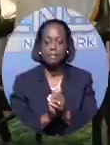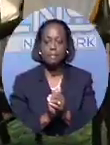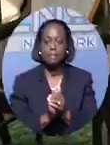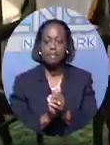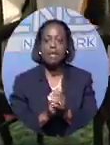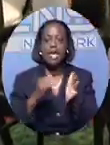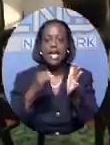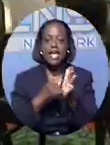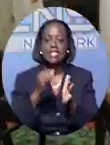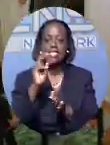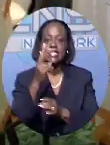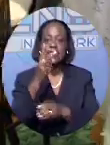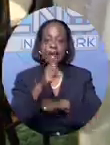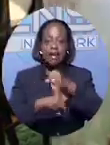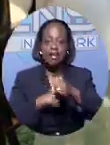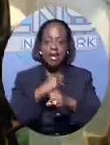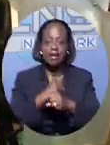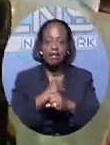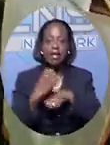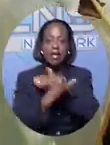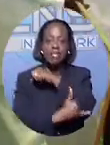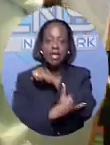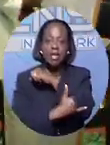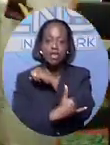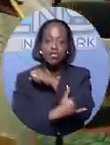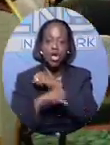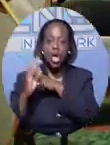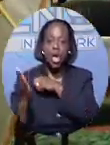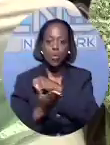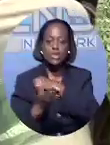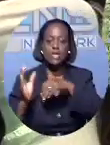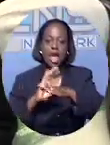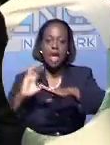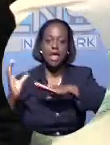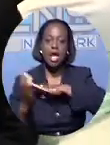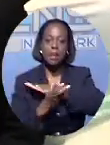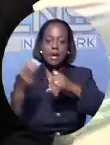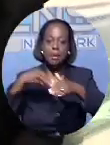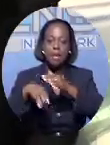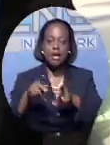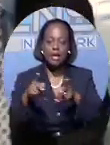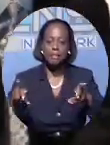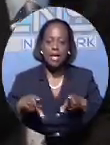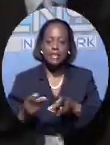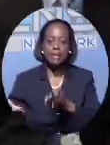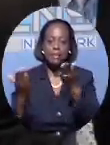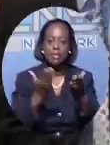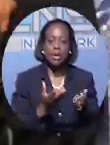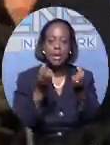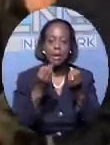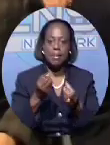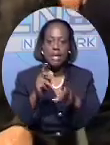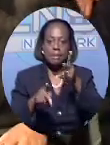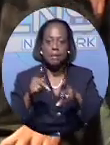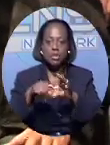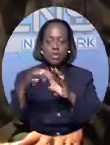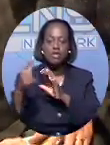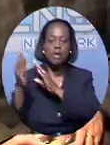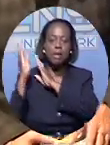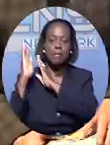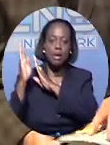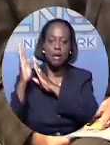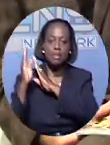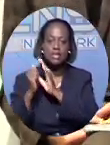It's the second consecutive year the country is hosting Caribbean Marketplace, which has brought more than 1,200 delegates to the Bahamas. And aside from the